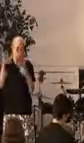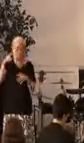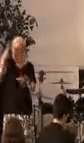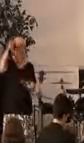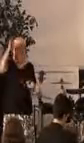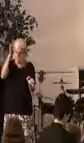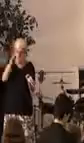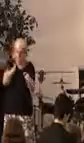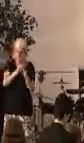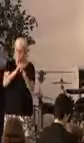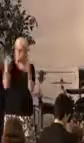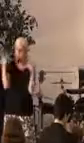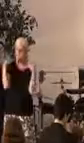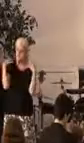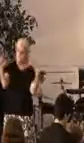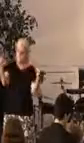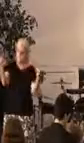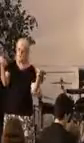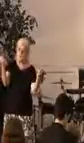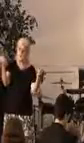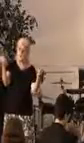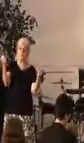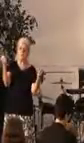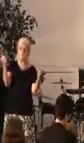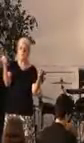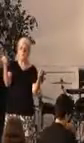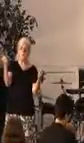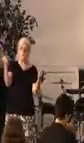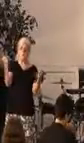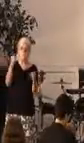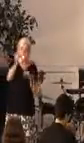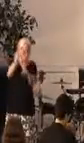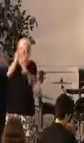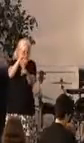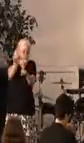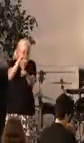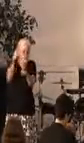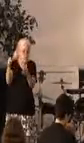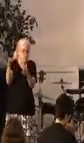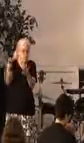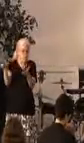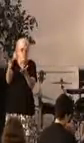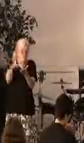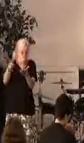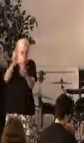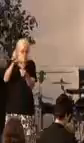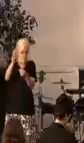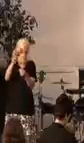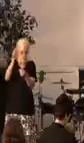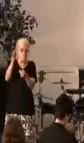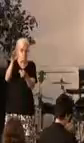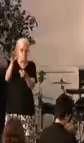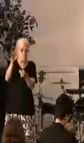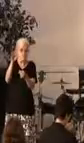An unprecedented measure of anointing, an unprecedented